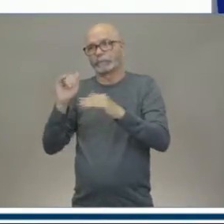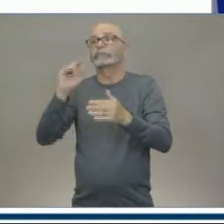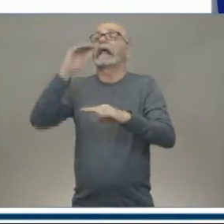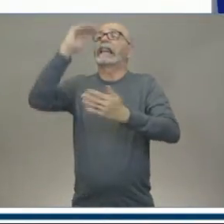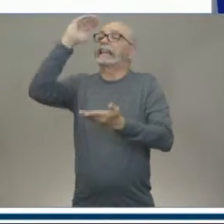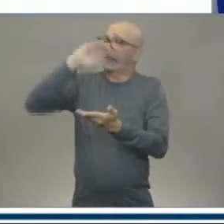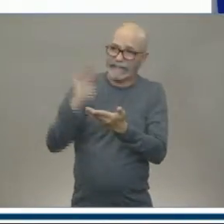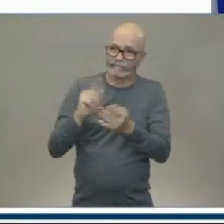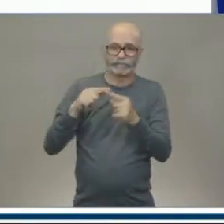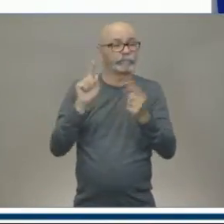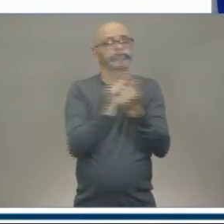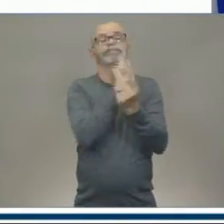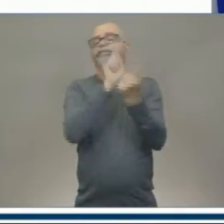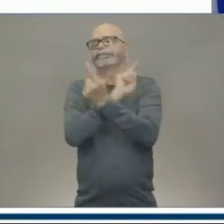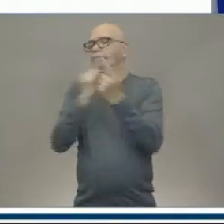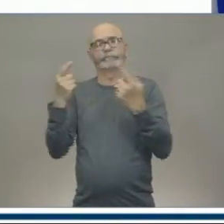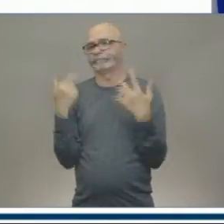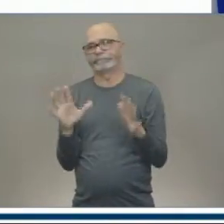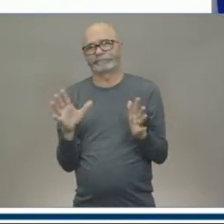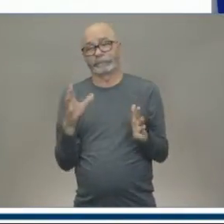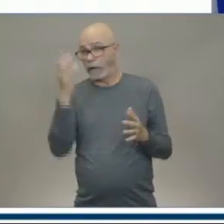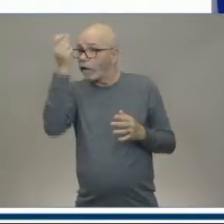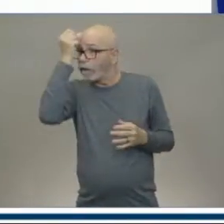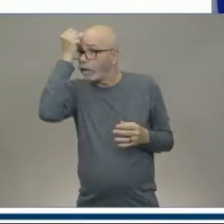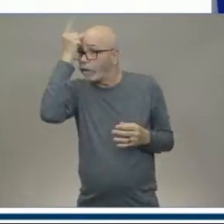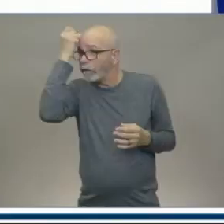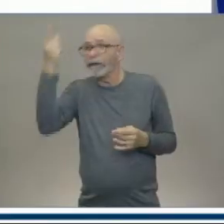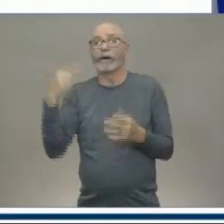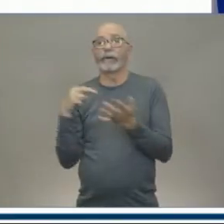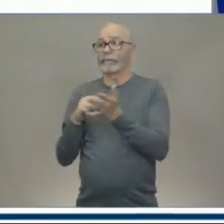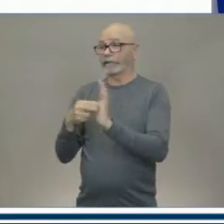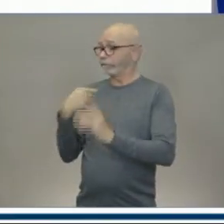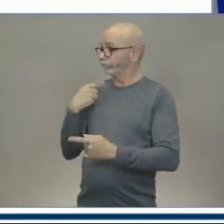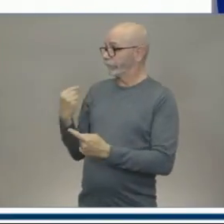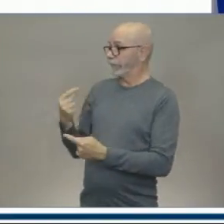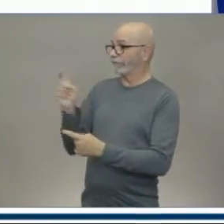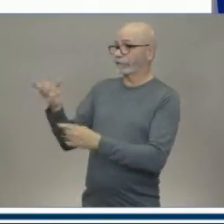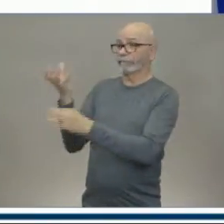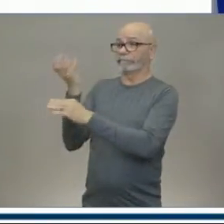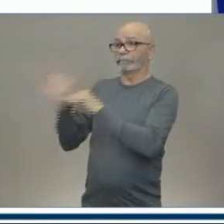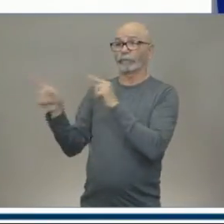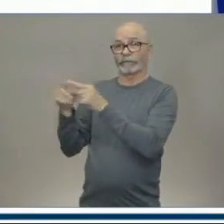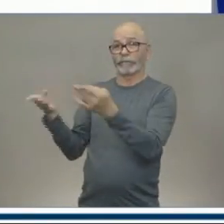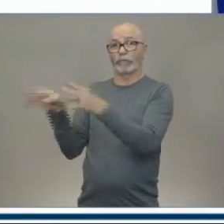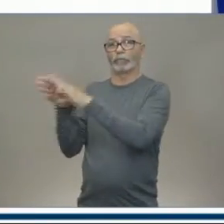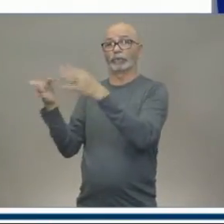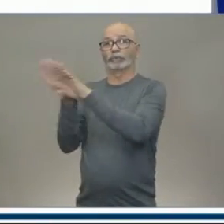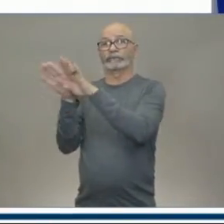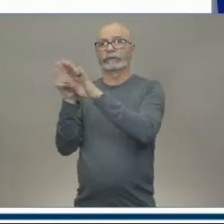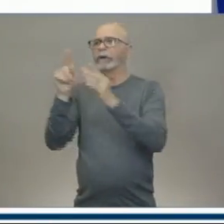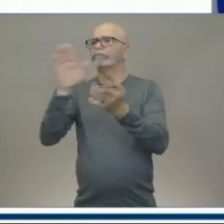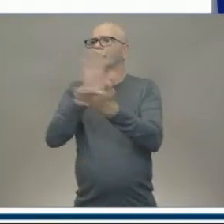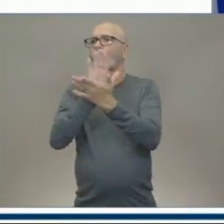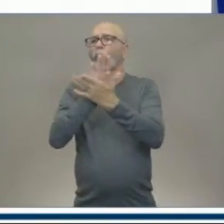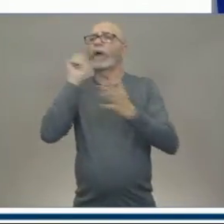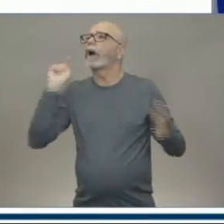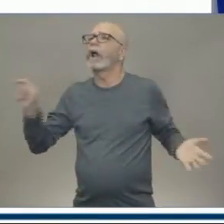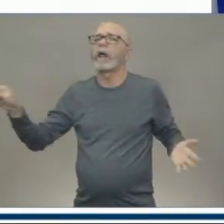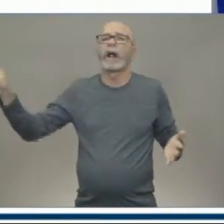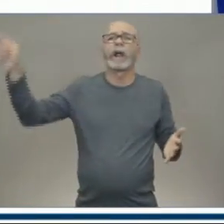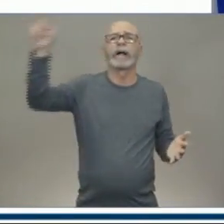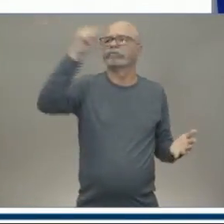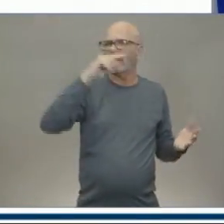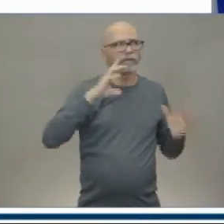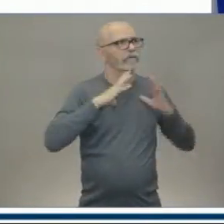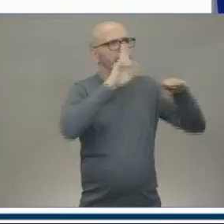the part of what we're doing today is we're not there yet. Many of our school communities are functioning. It's why it's so critical.